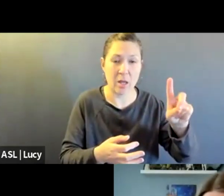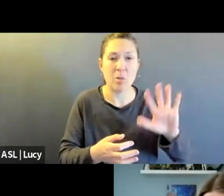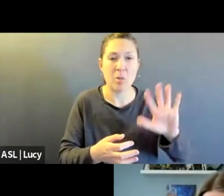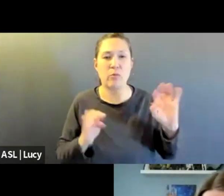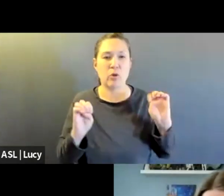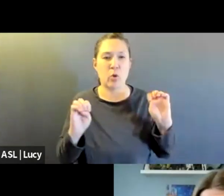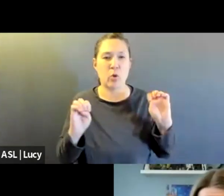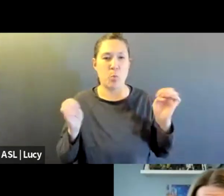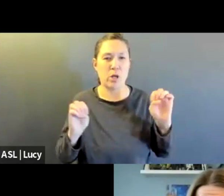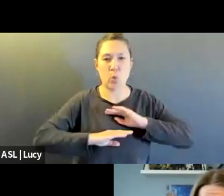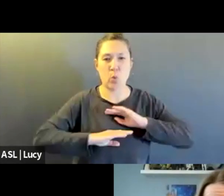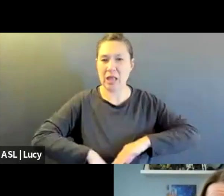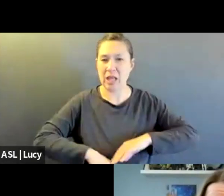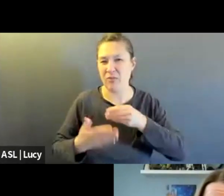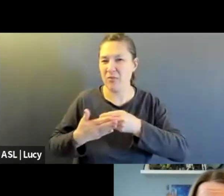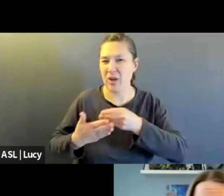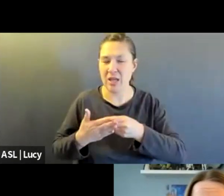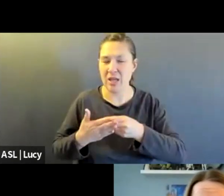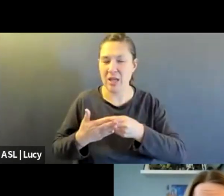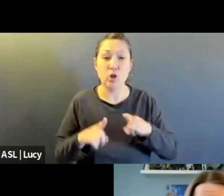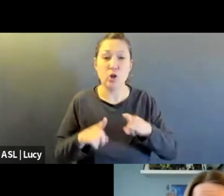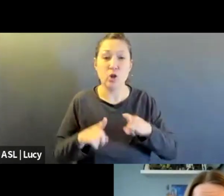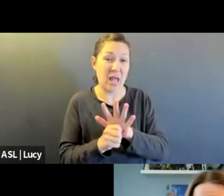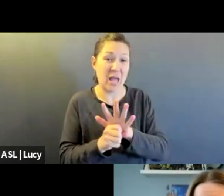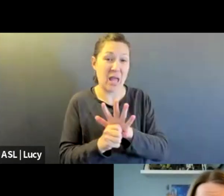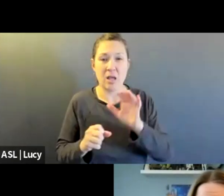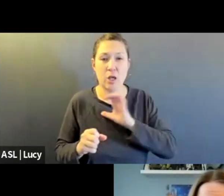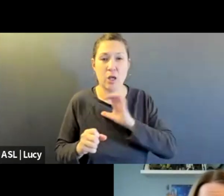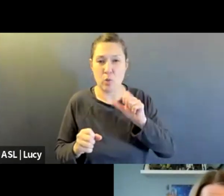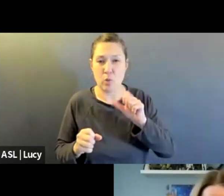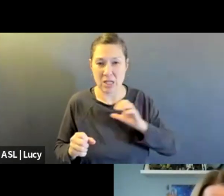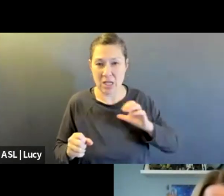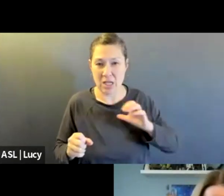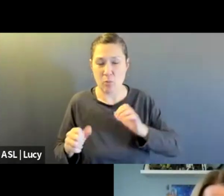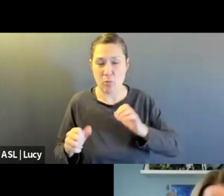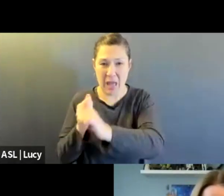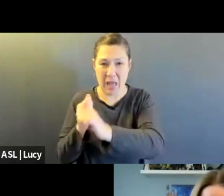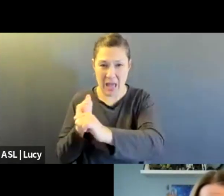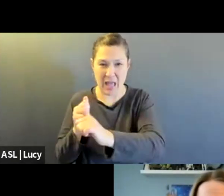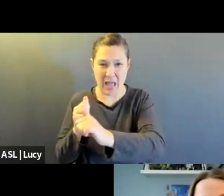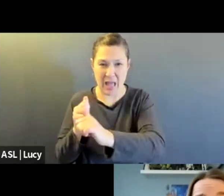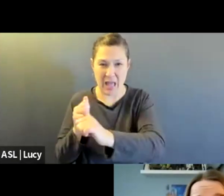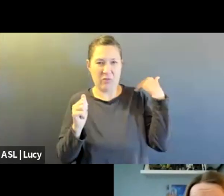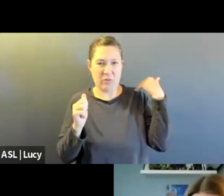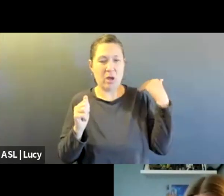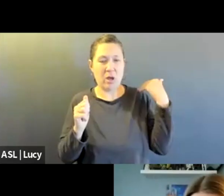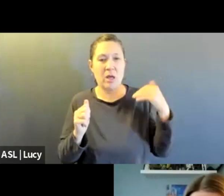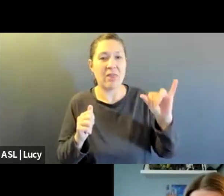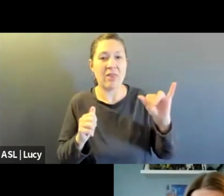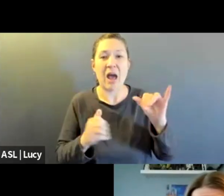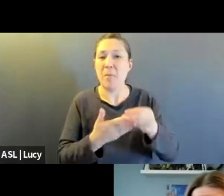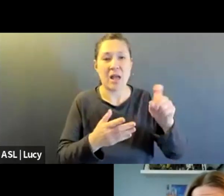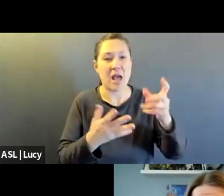emergency relief funding that Congress passed during the pandemic, had to be obligated by the end of September 2024. A